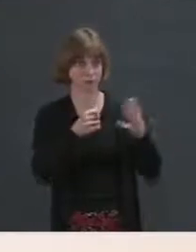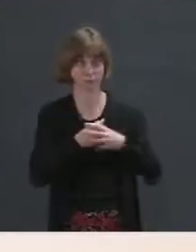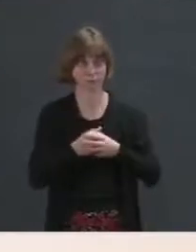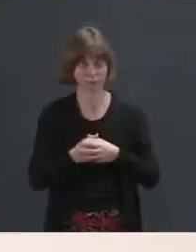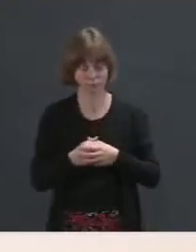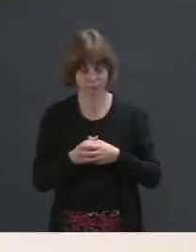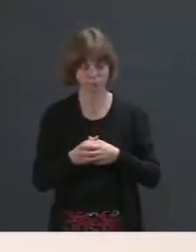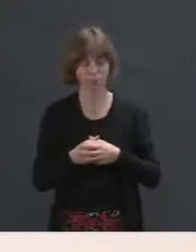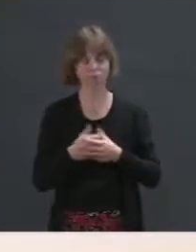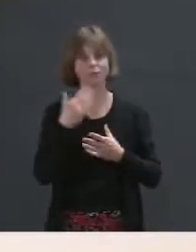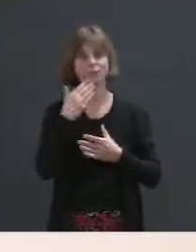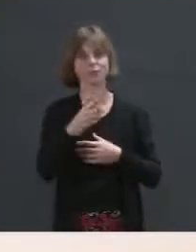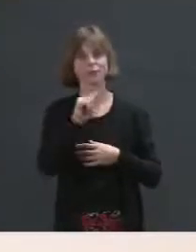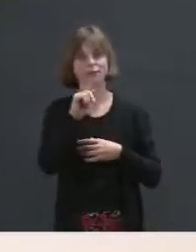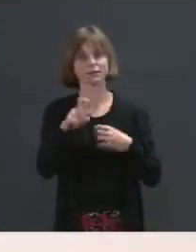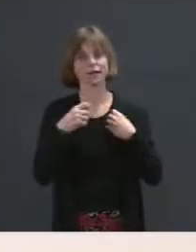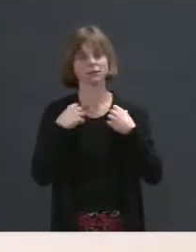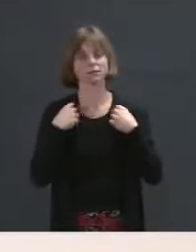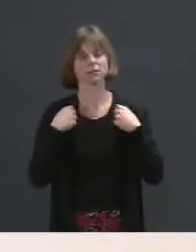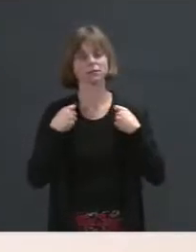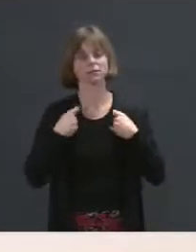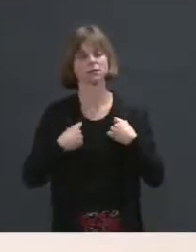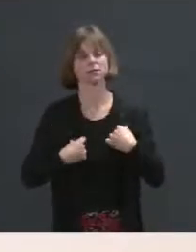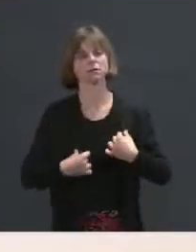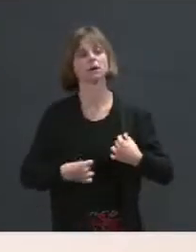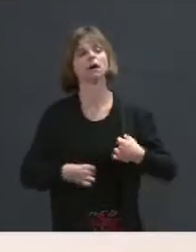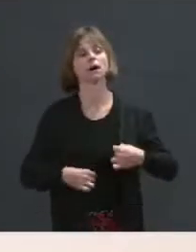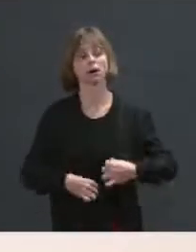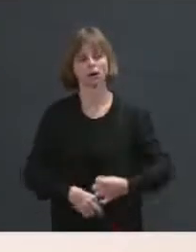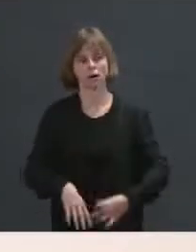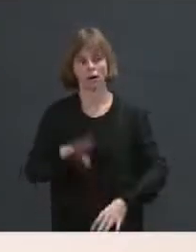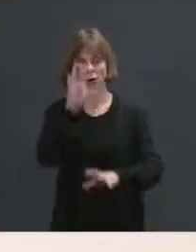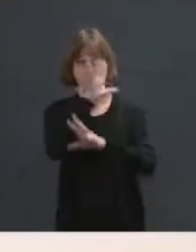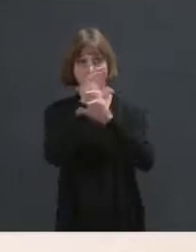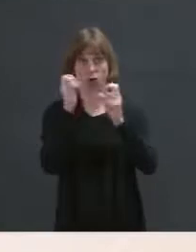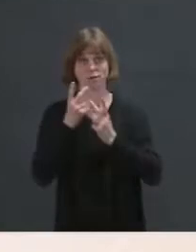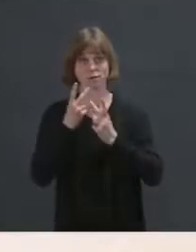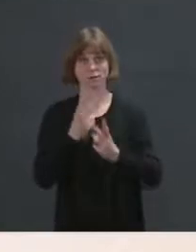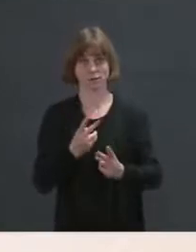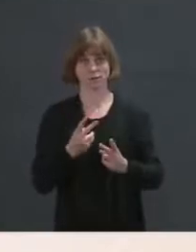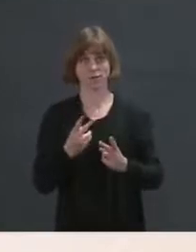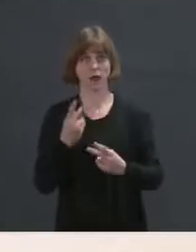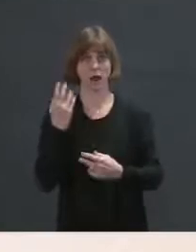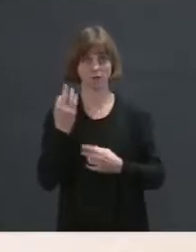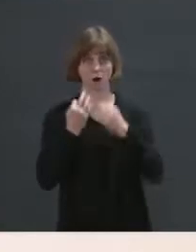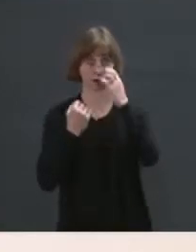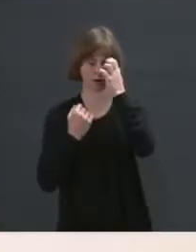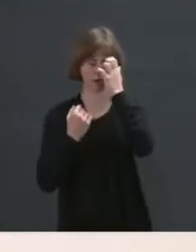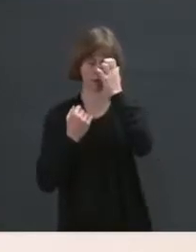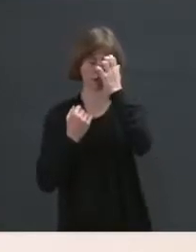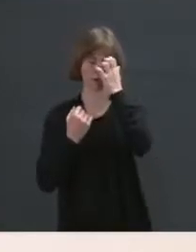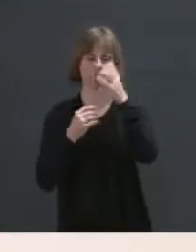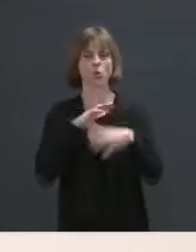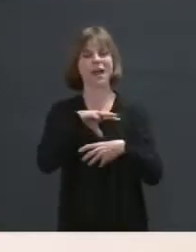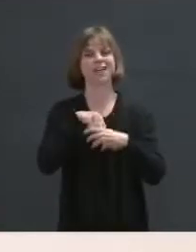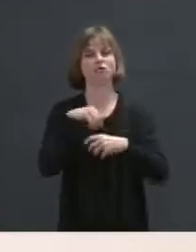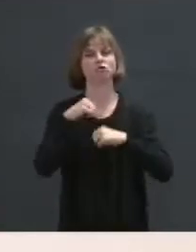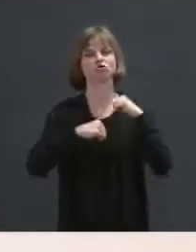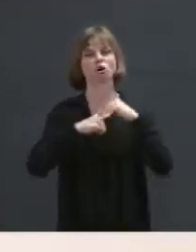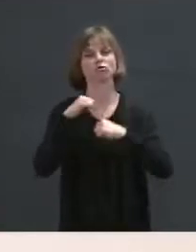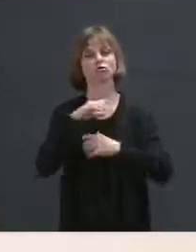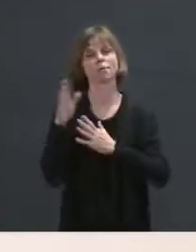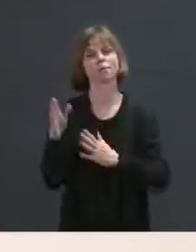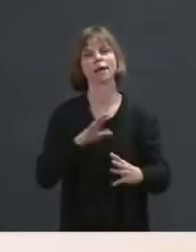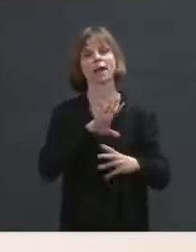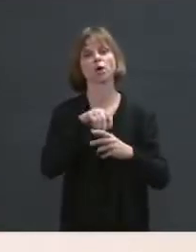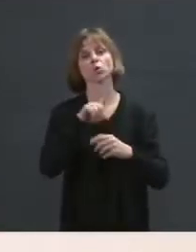different Texas questions. Sure. About the president's visit on Friday. So the president's infrastructure plan includes a